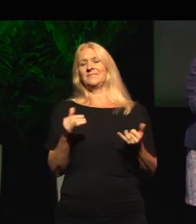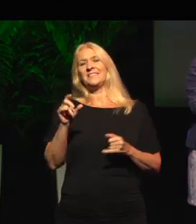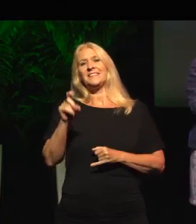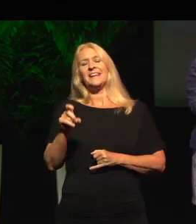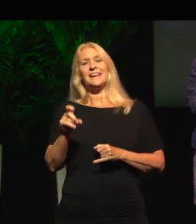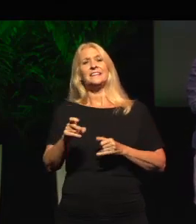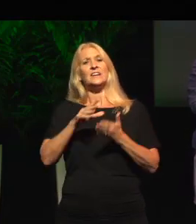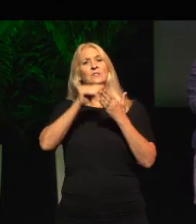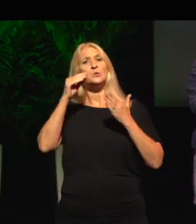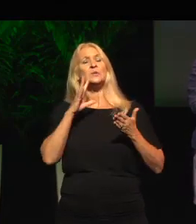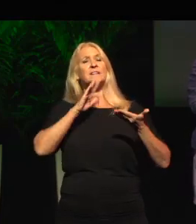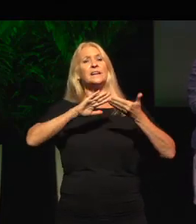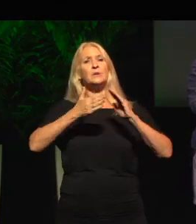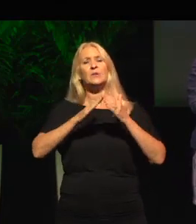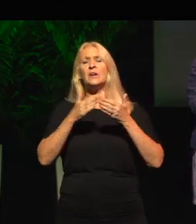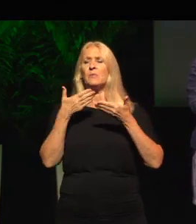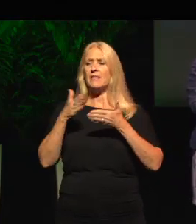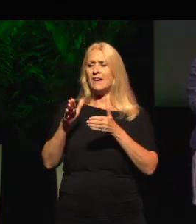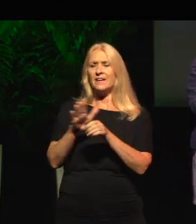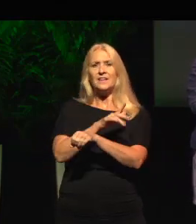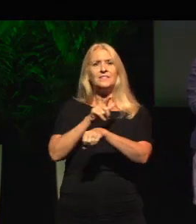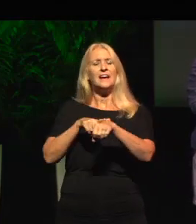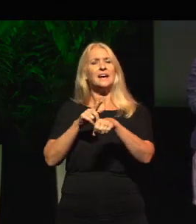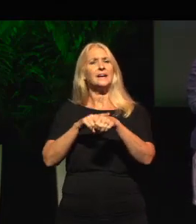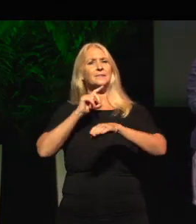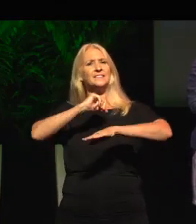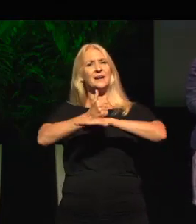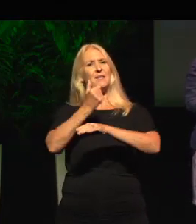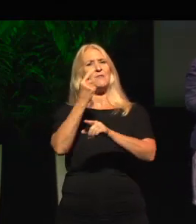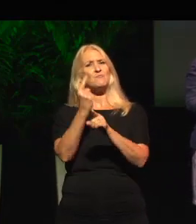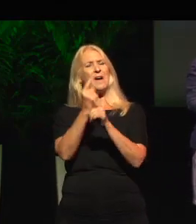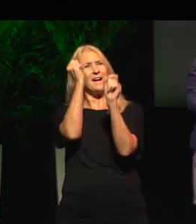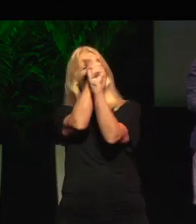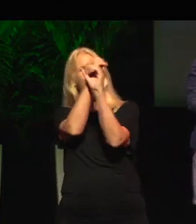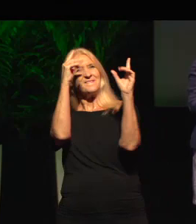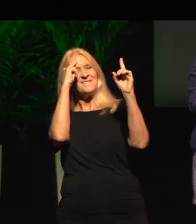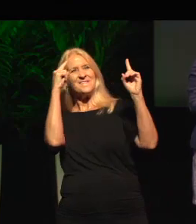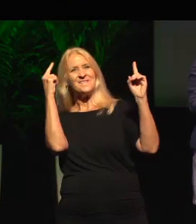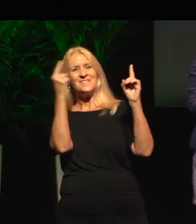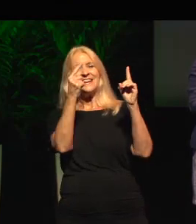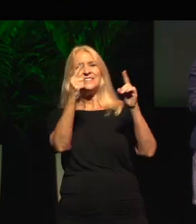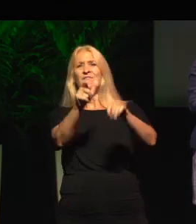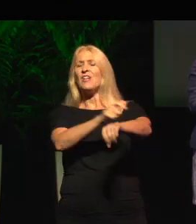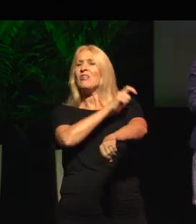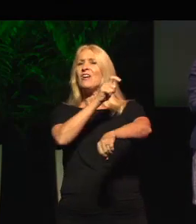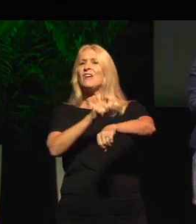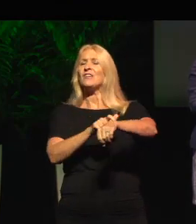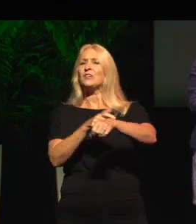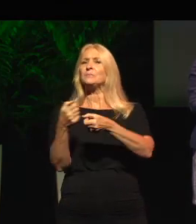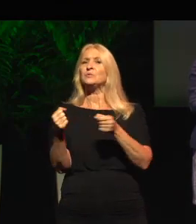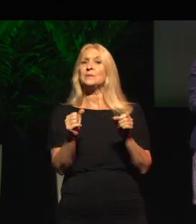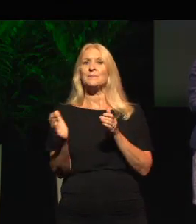giving us the time necessary to design the right vision for the college's long-term strategic plan.